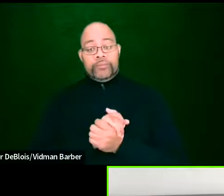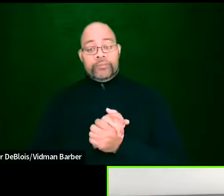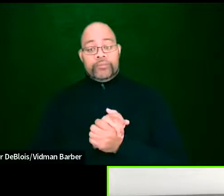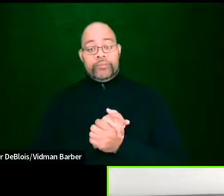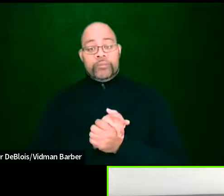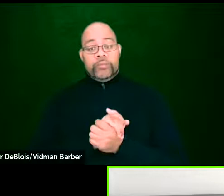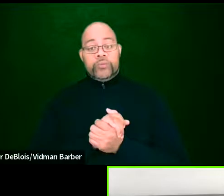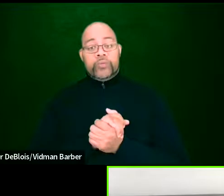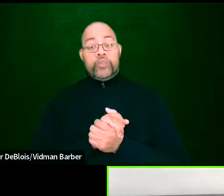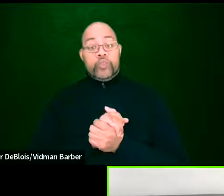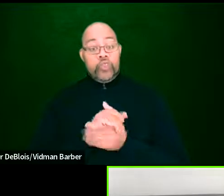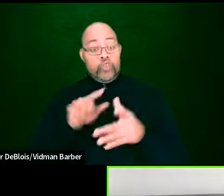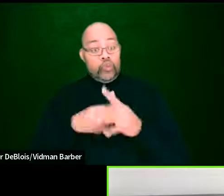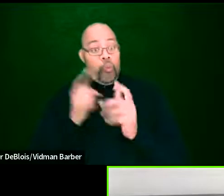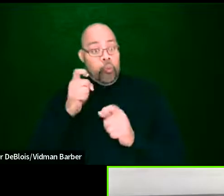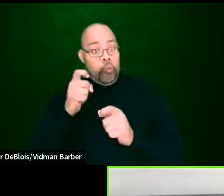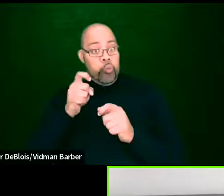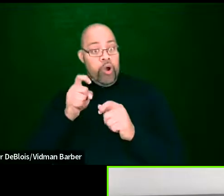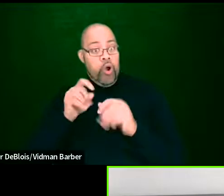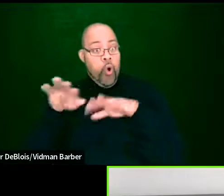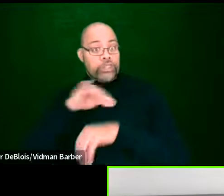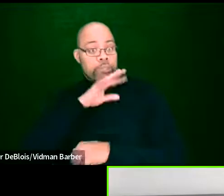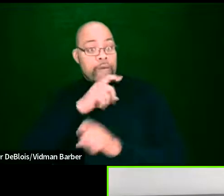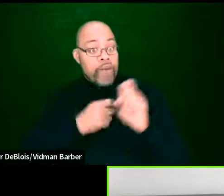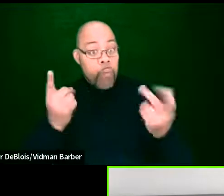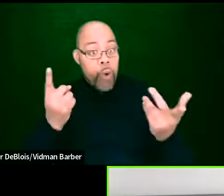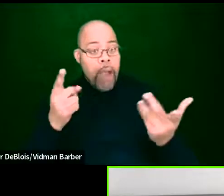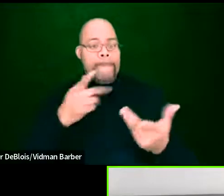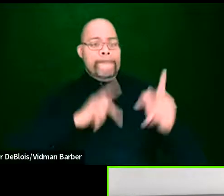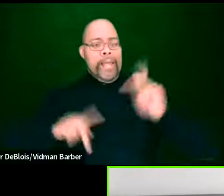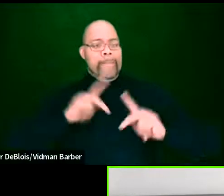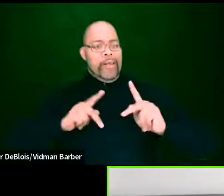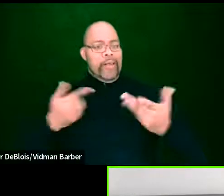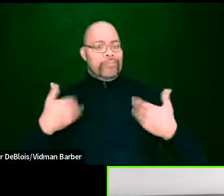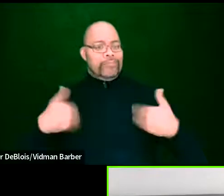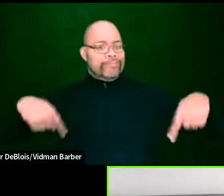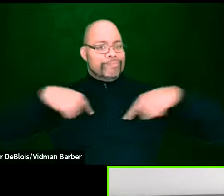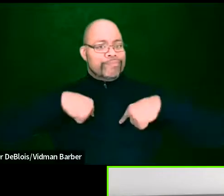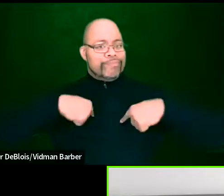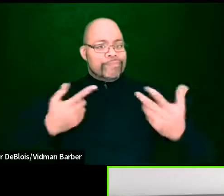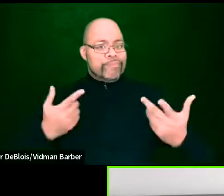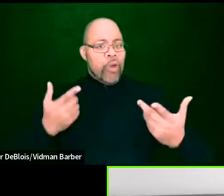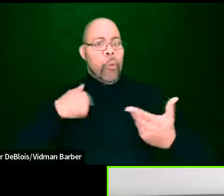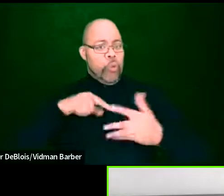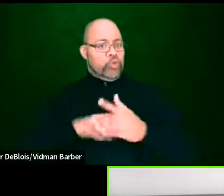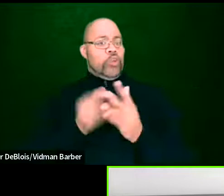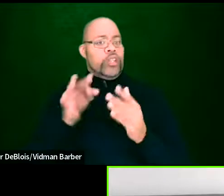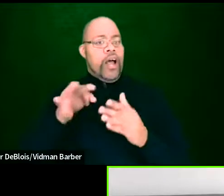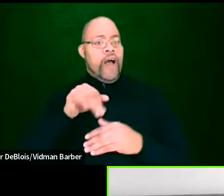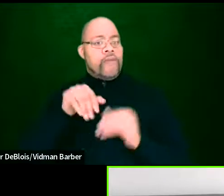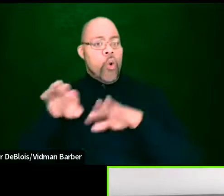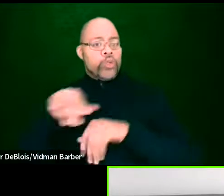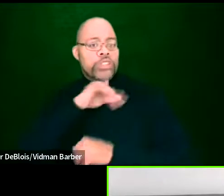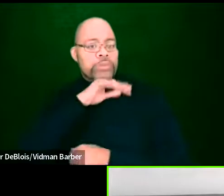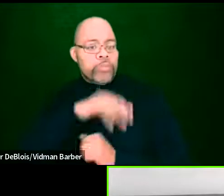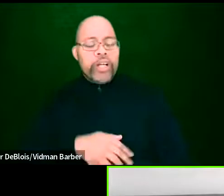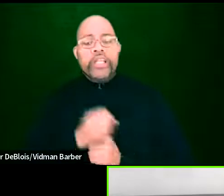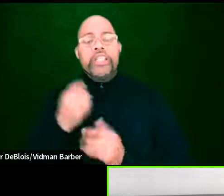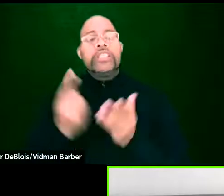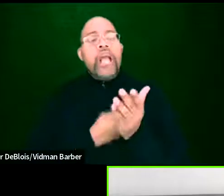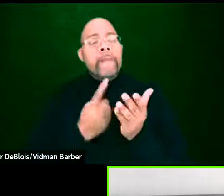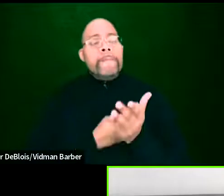that the source where marine debris comes from is people, right? People are the source of marine debris. And